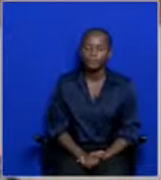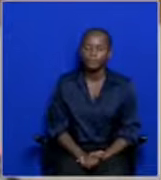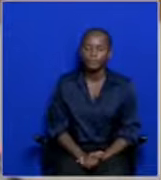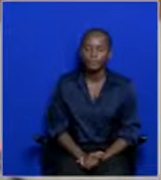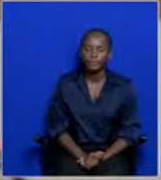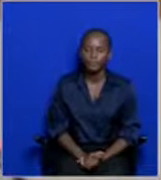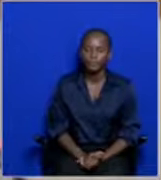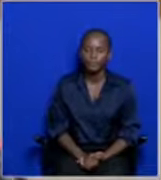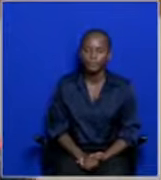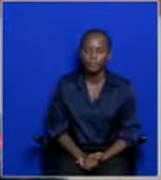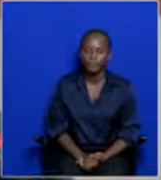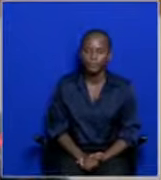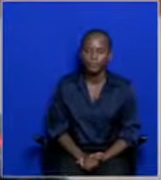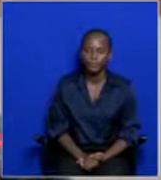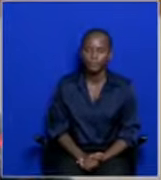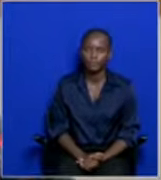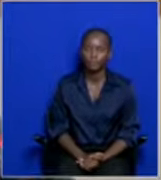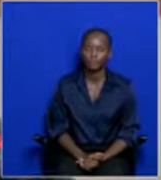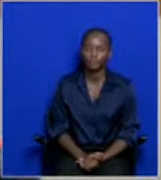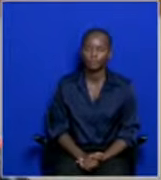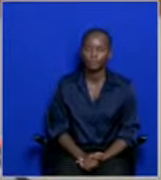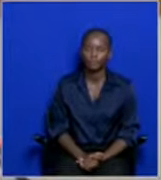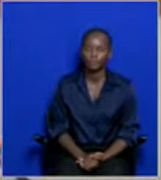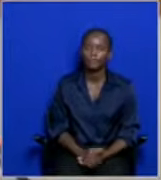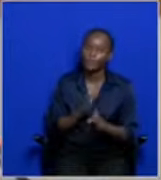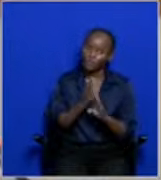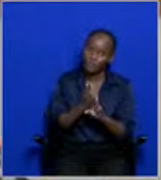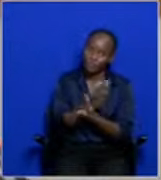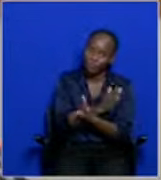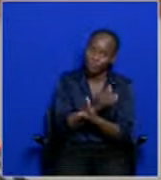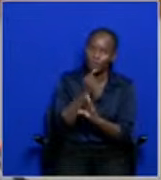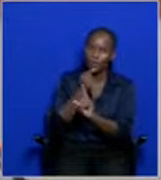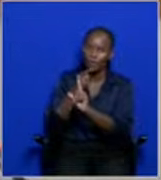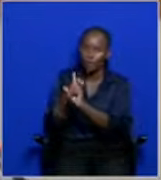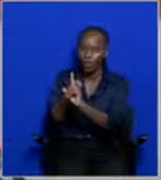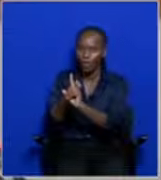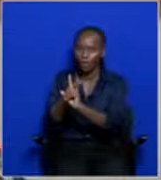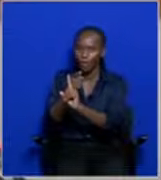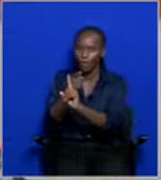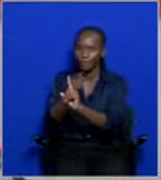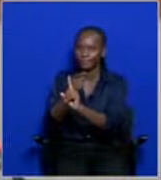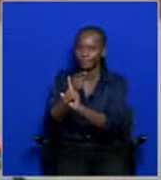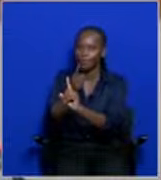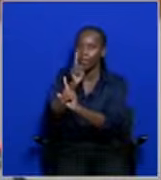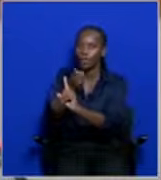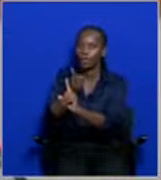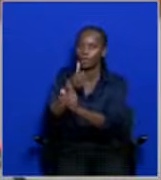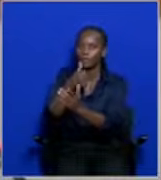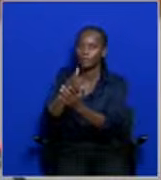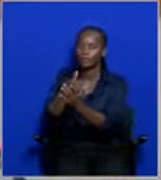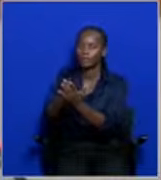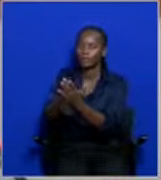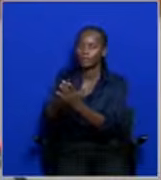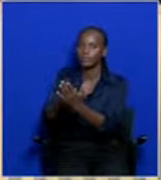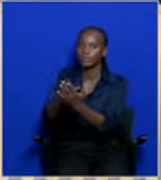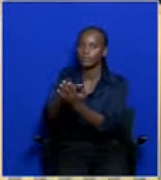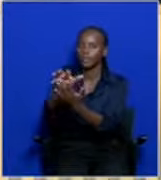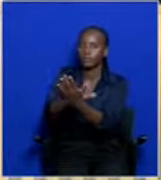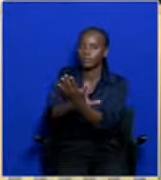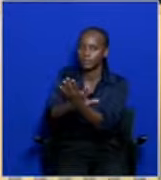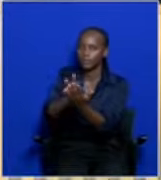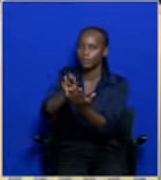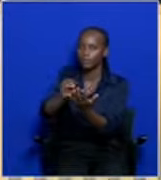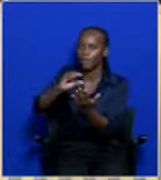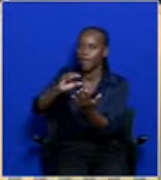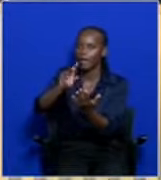of Mackenzie, I would like us to go to the other statement, the next statement at 281, and that is the statement